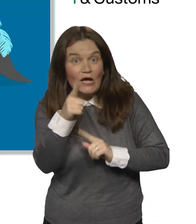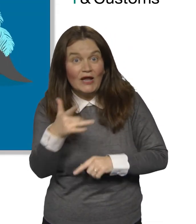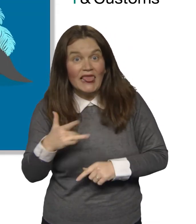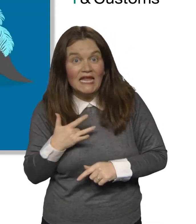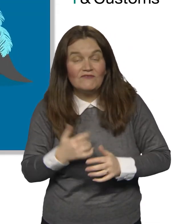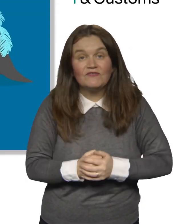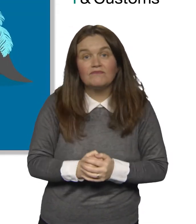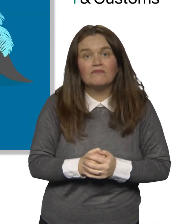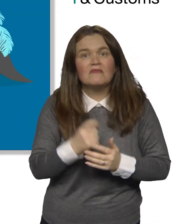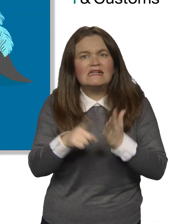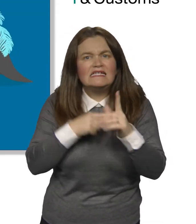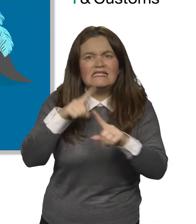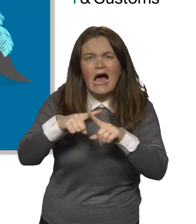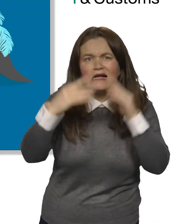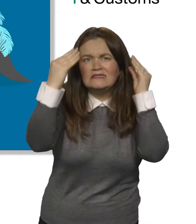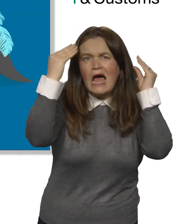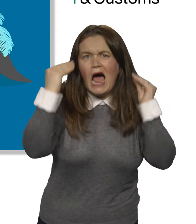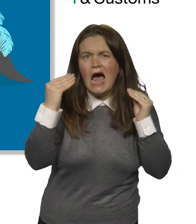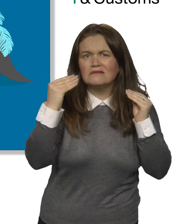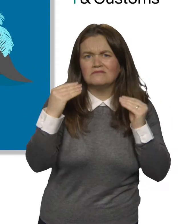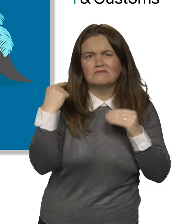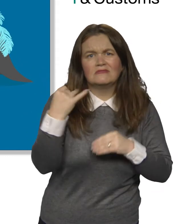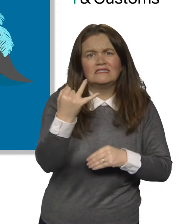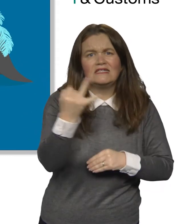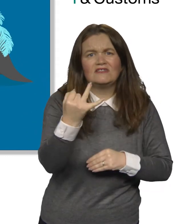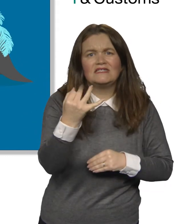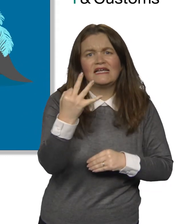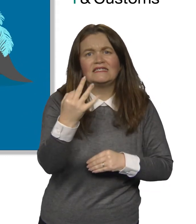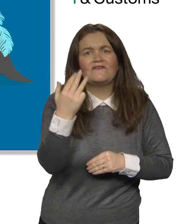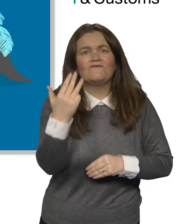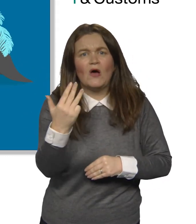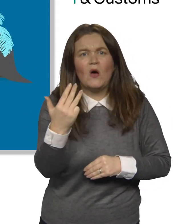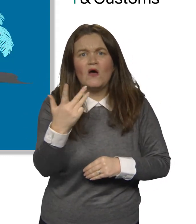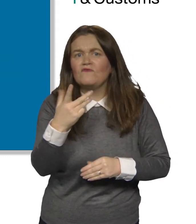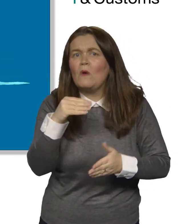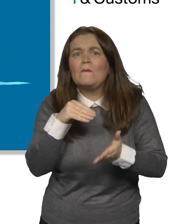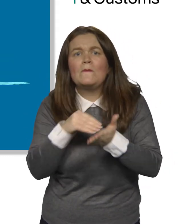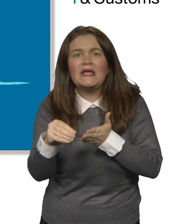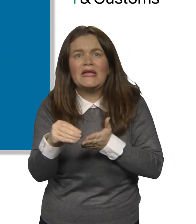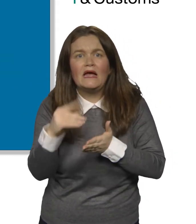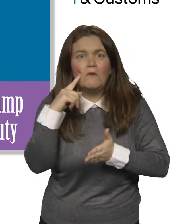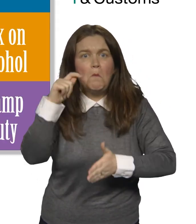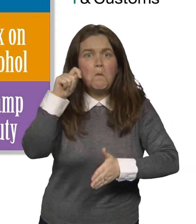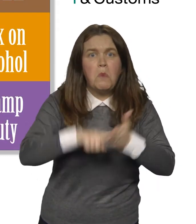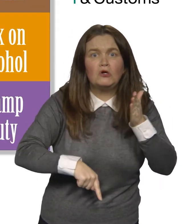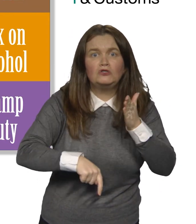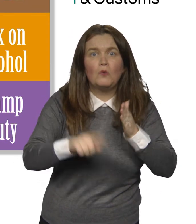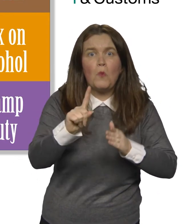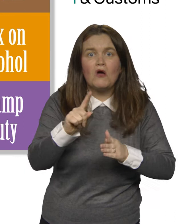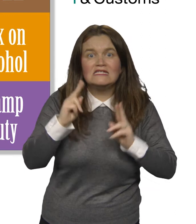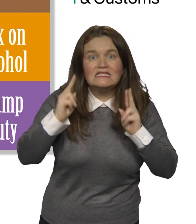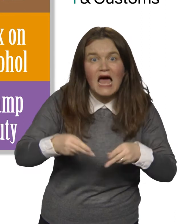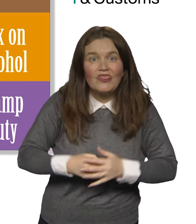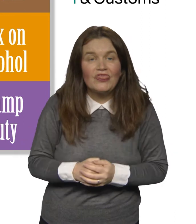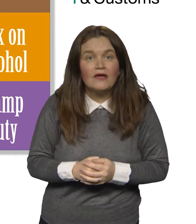introduced in 1784, which if you didn't pay it, could be punishable by death? Today we have lots